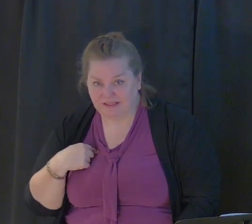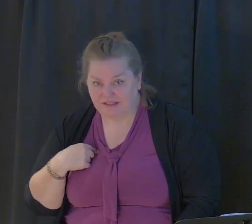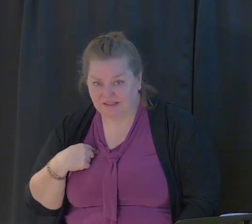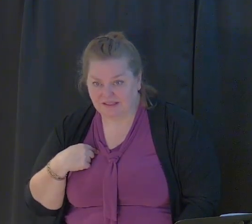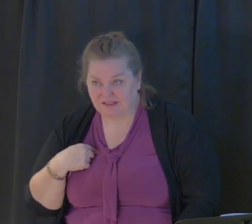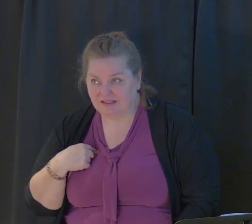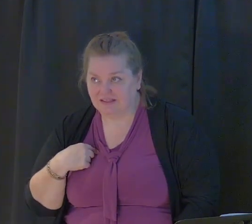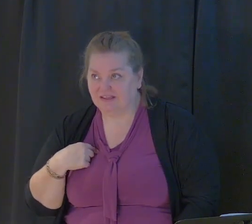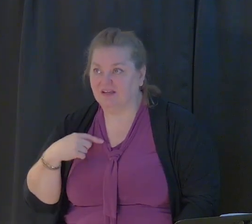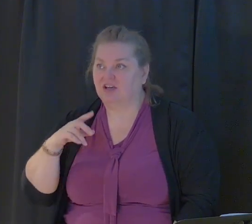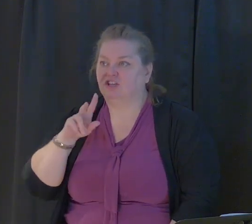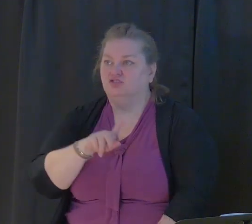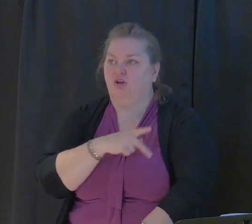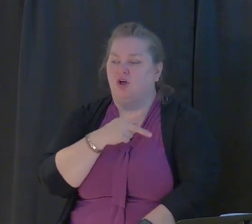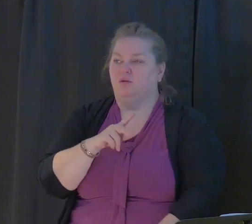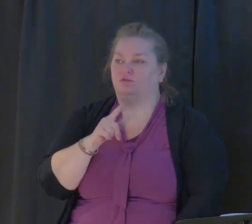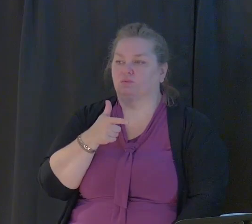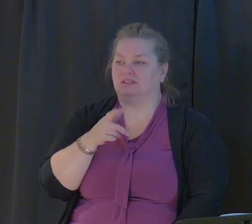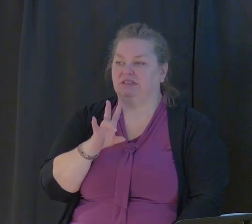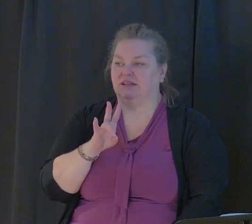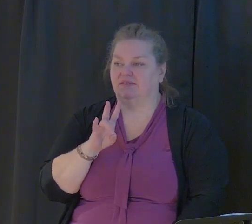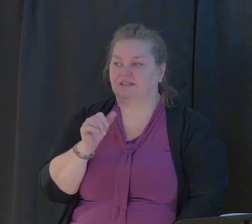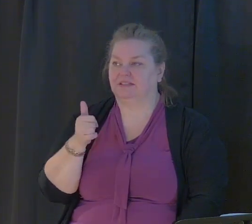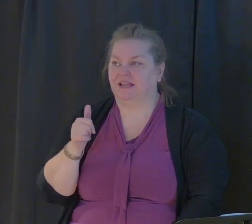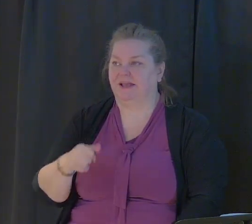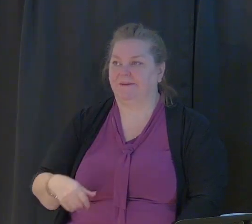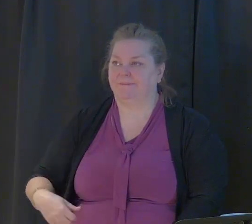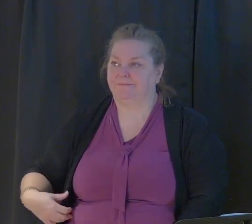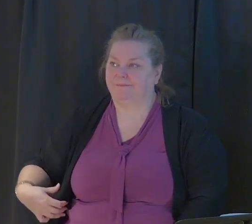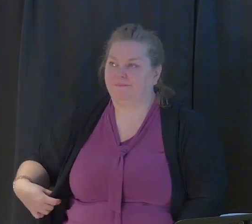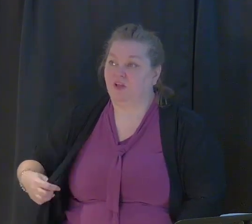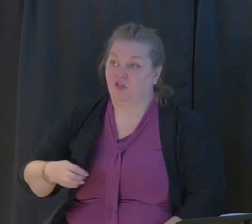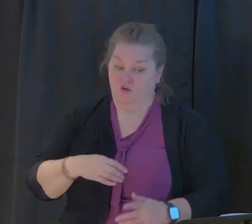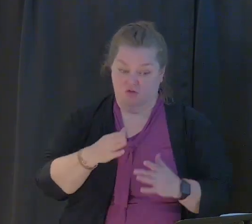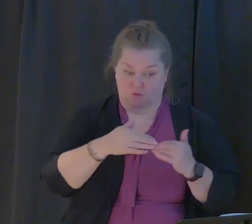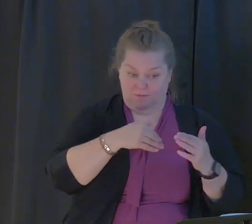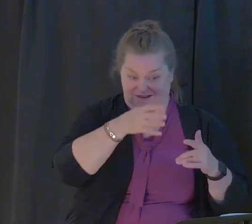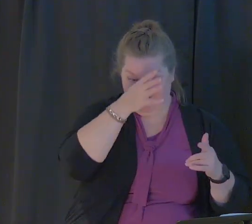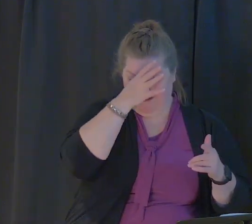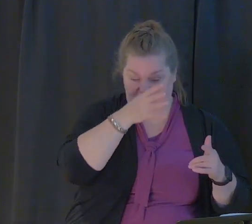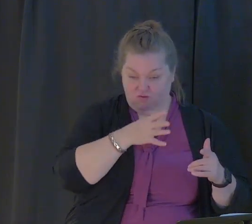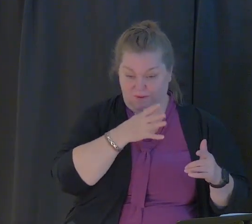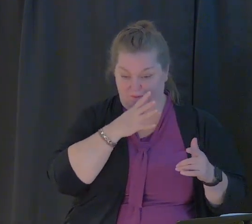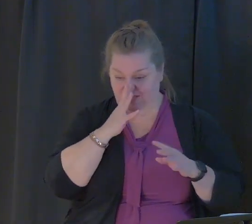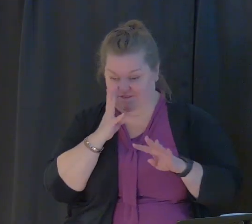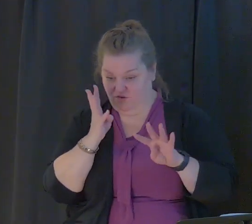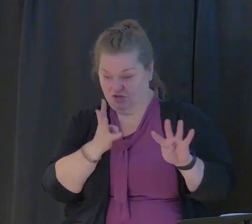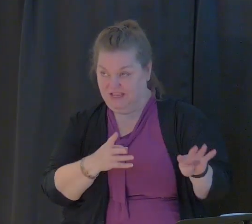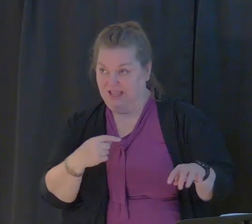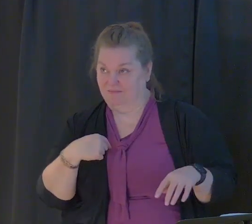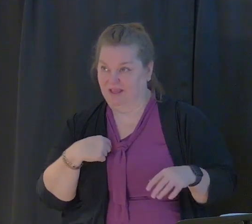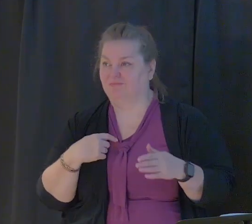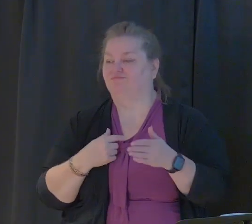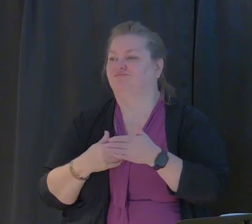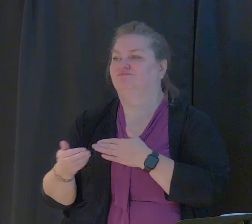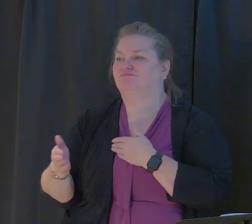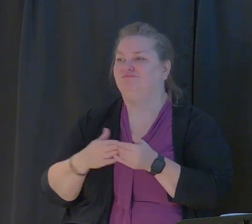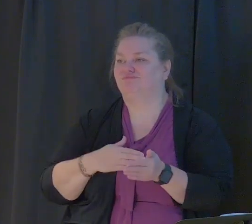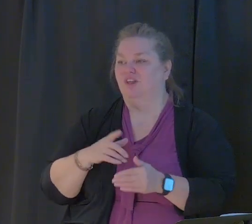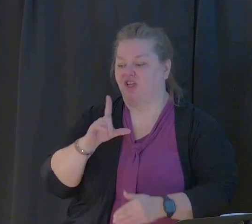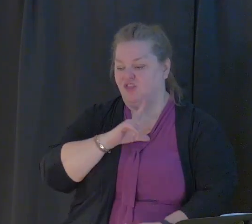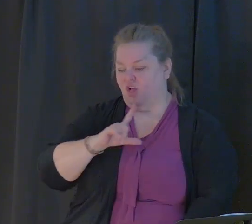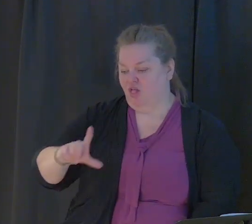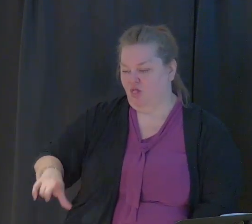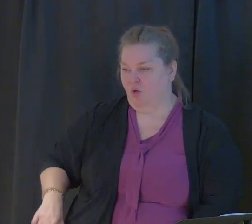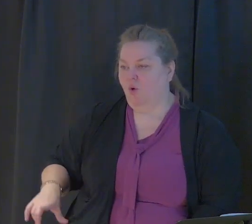Psalms 27:10 tells us, though my father, my mother may forsake me, the Lord will receive